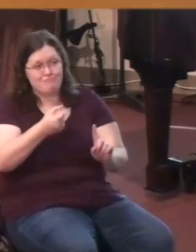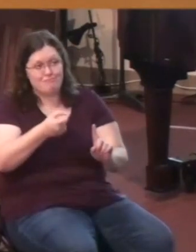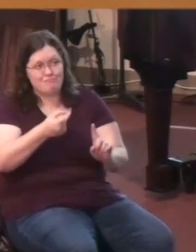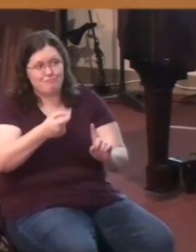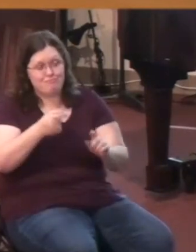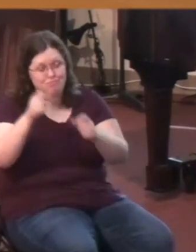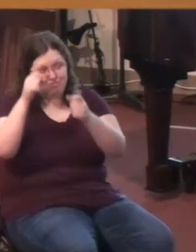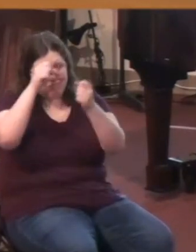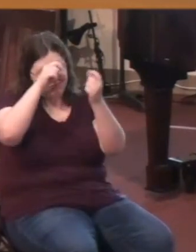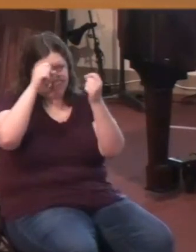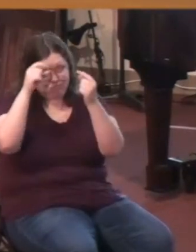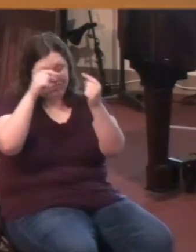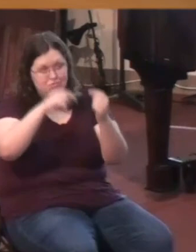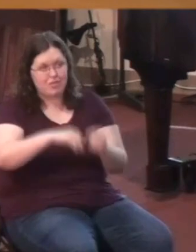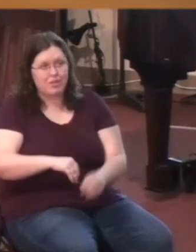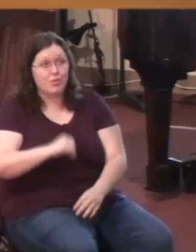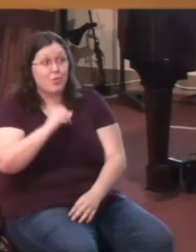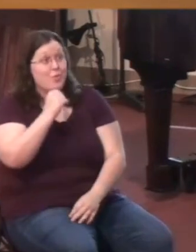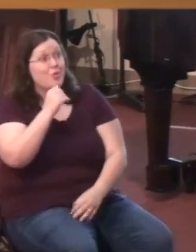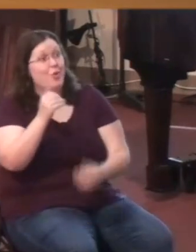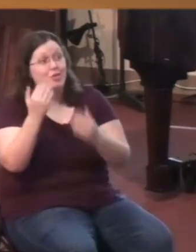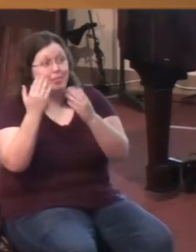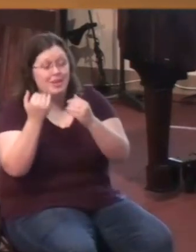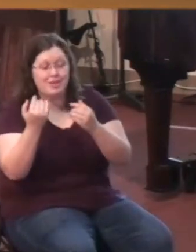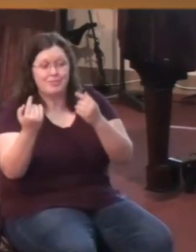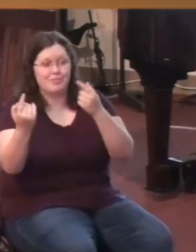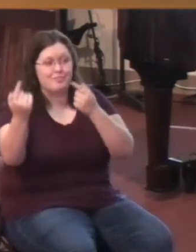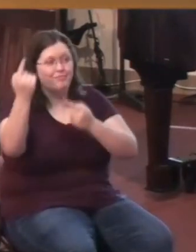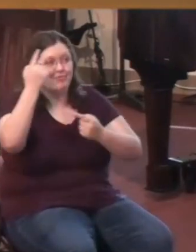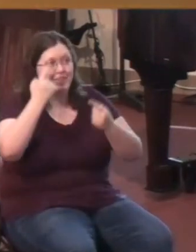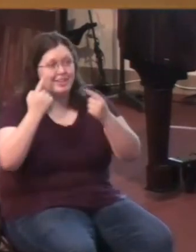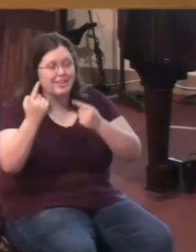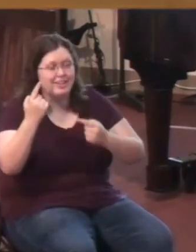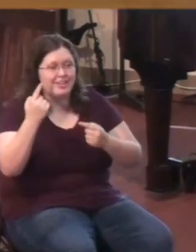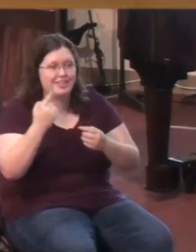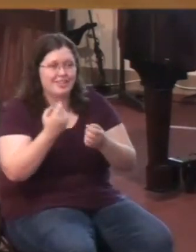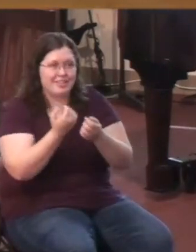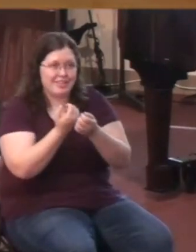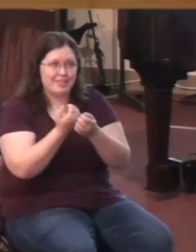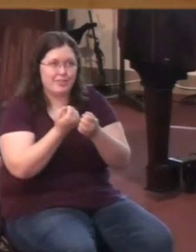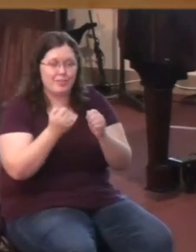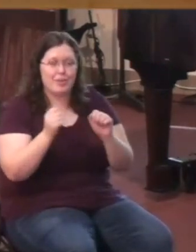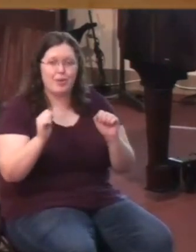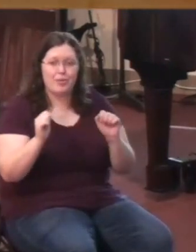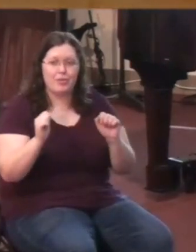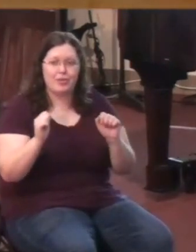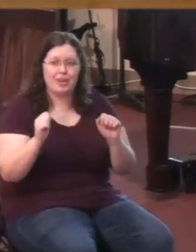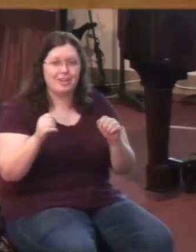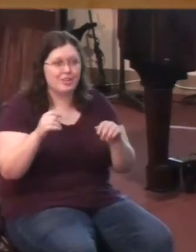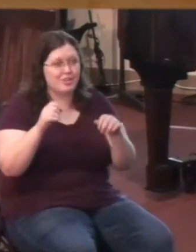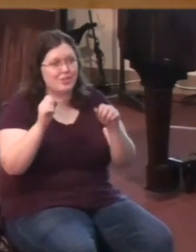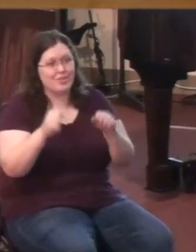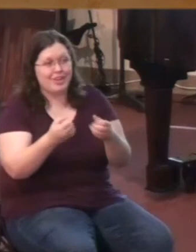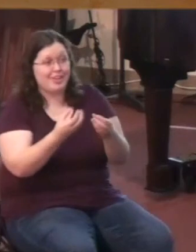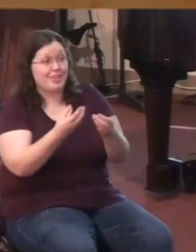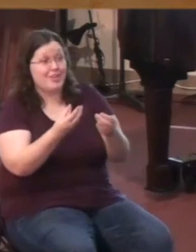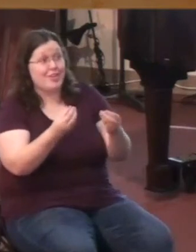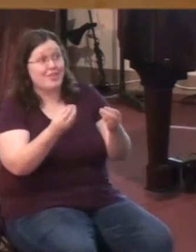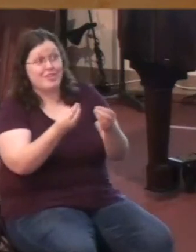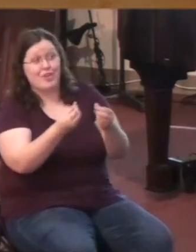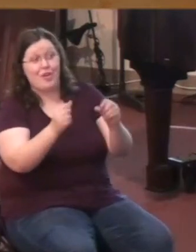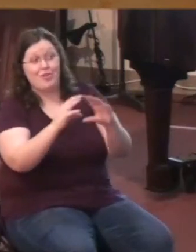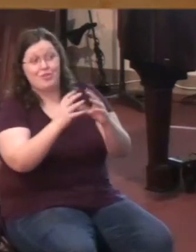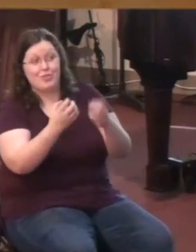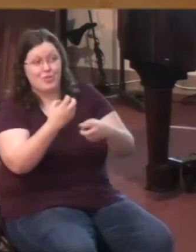you're going to probably be able to think right away, or that you're not going to be in the prefrontal cortex solving the world's problems in that time. It's just